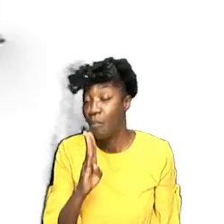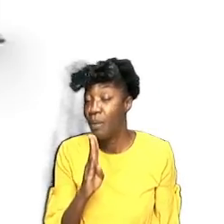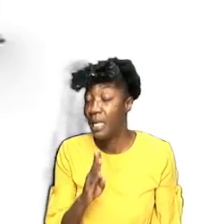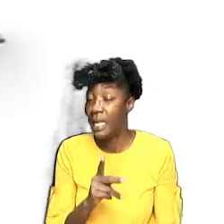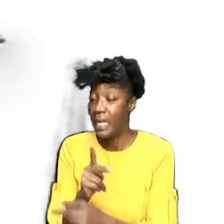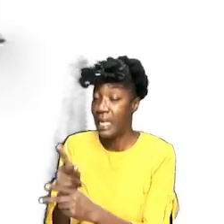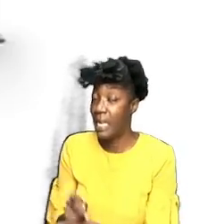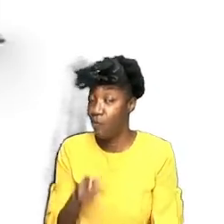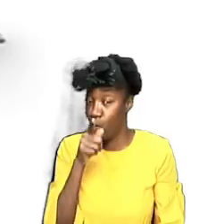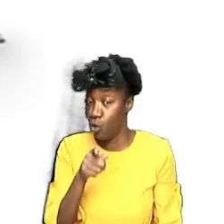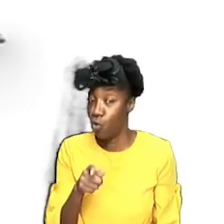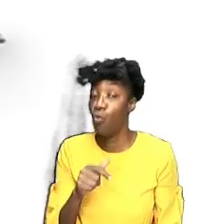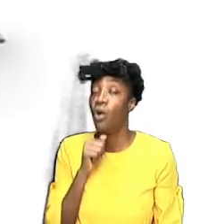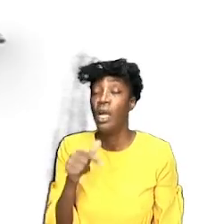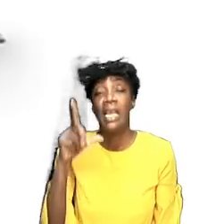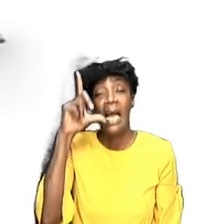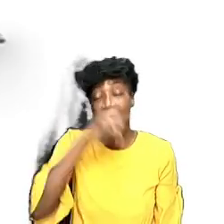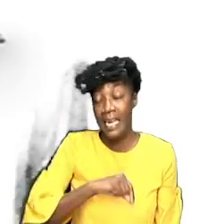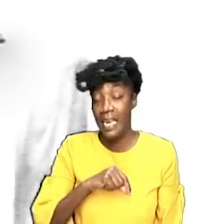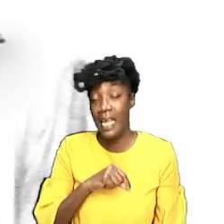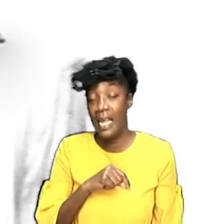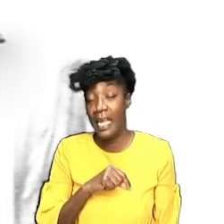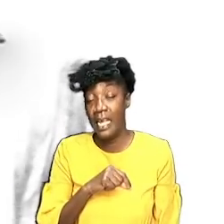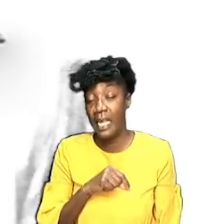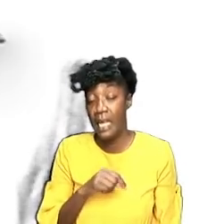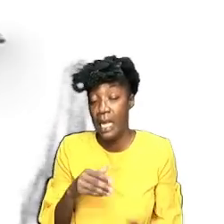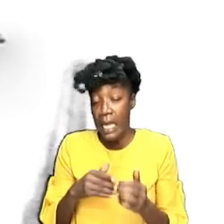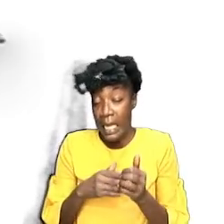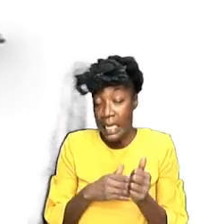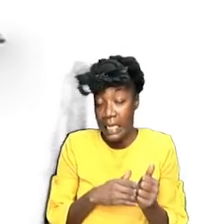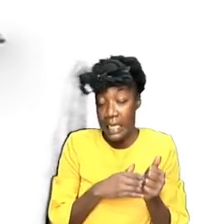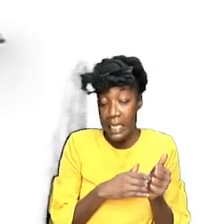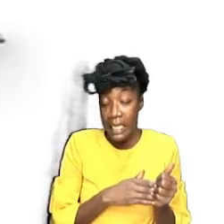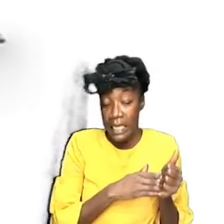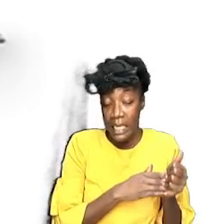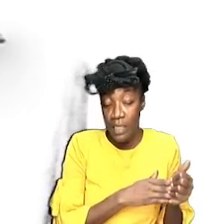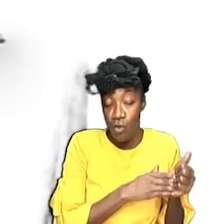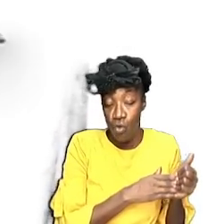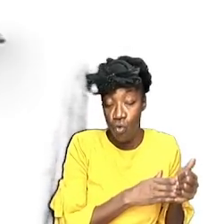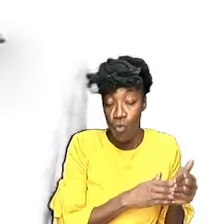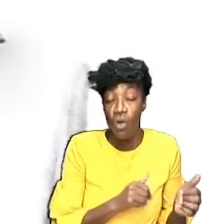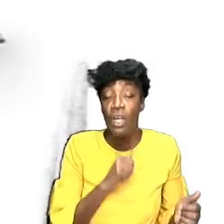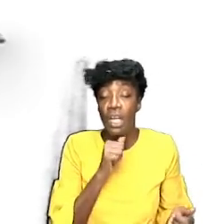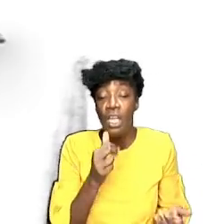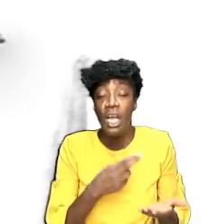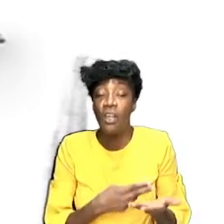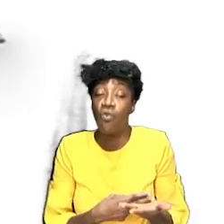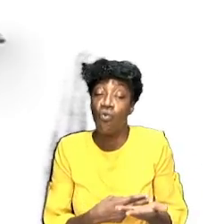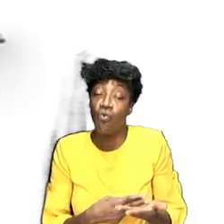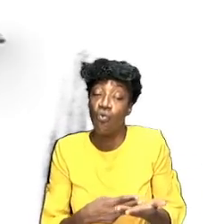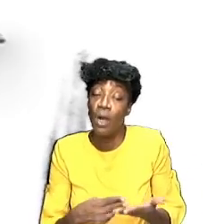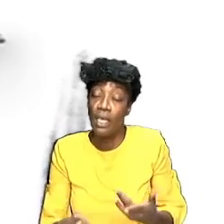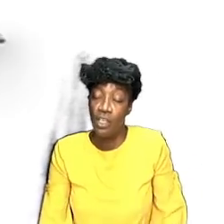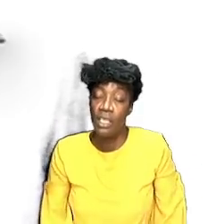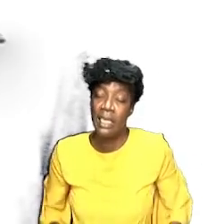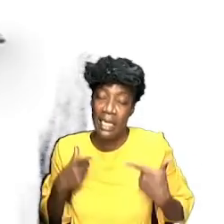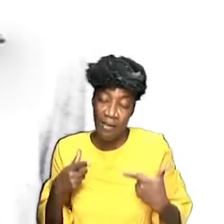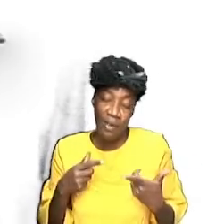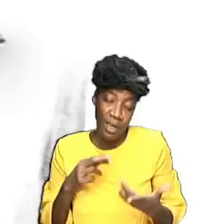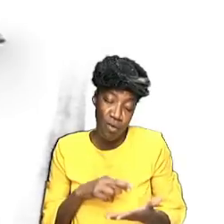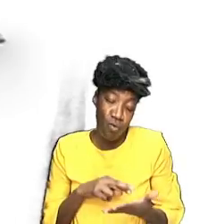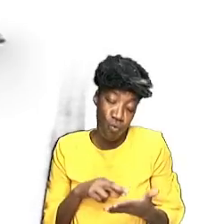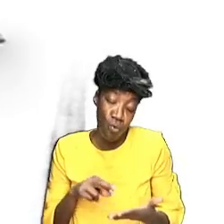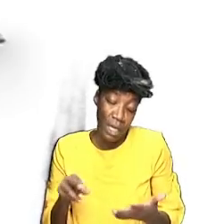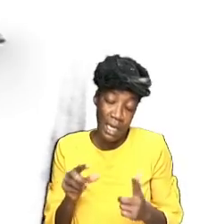that you're not deceived, because deception would lead us into unrighteous living. Amen. Imagine reading the word, and there were